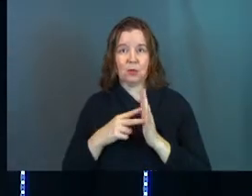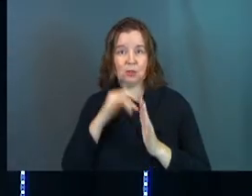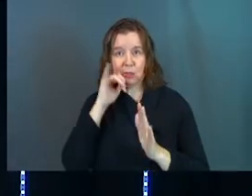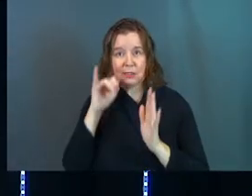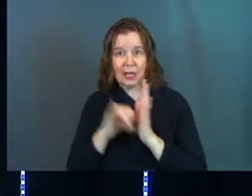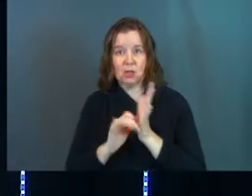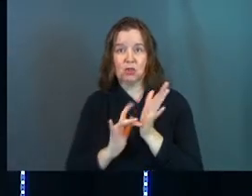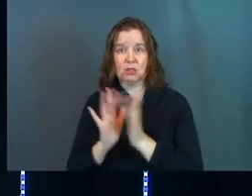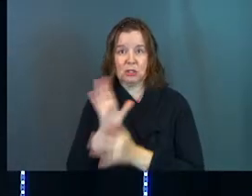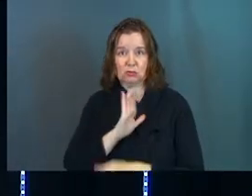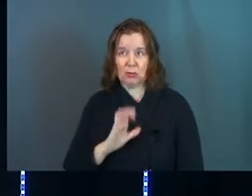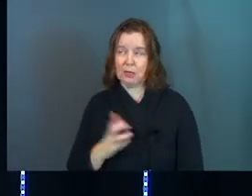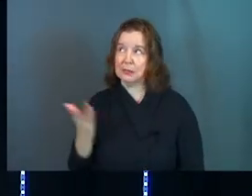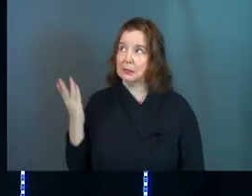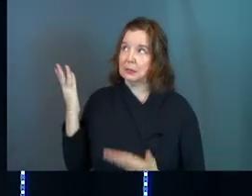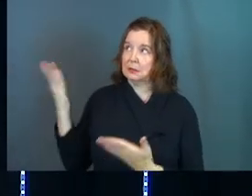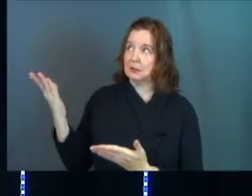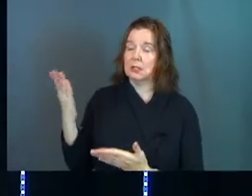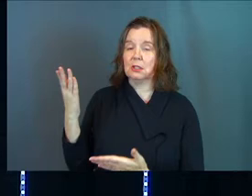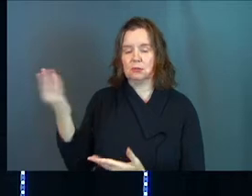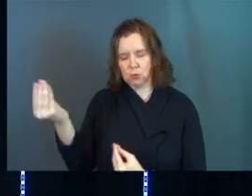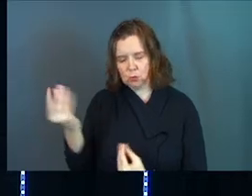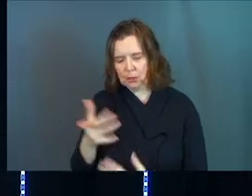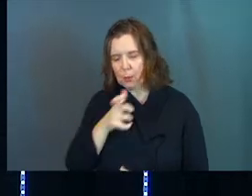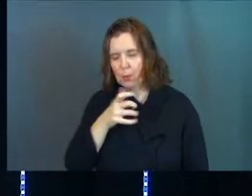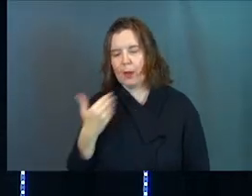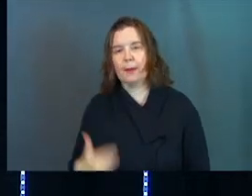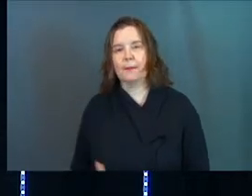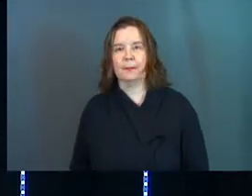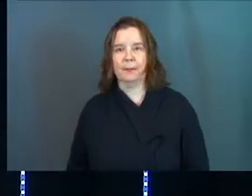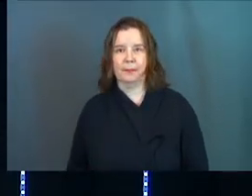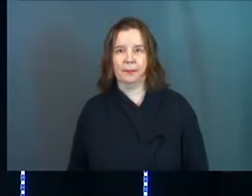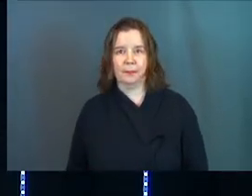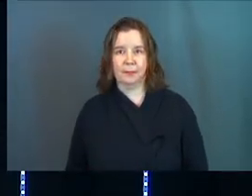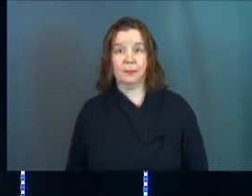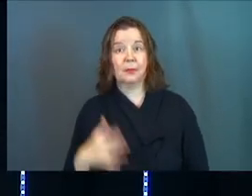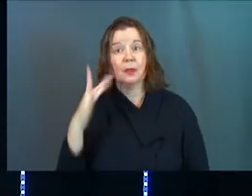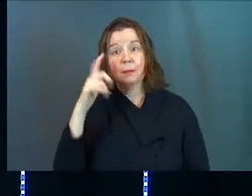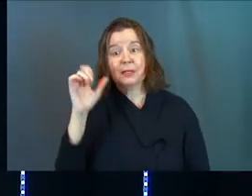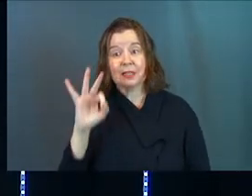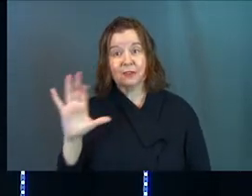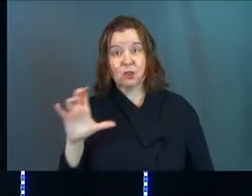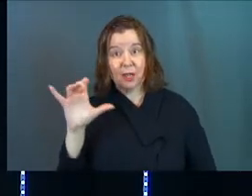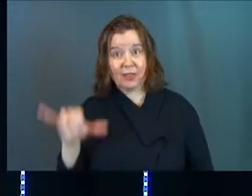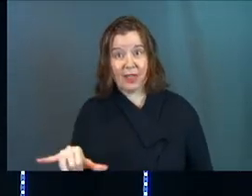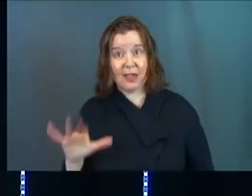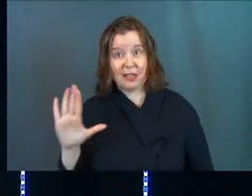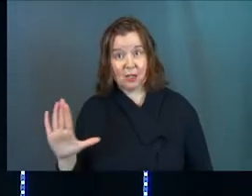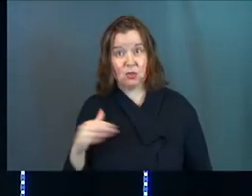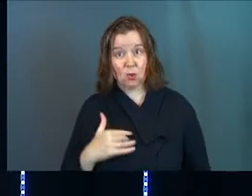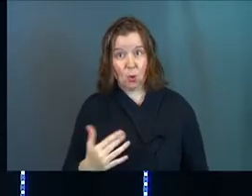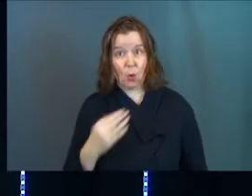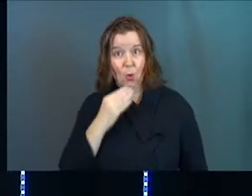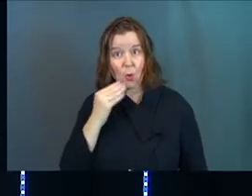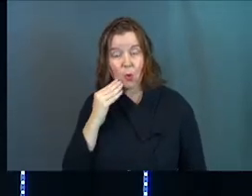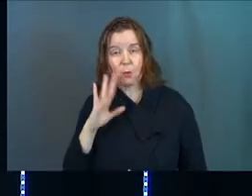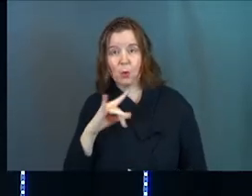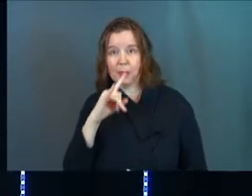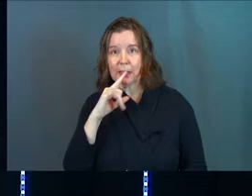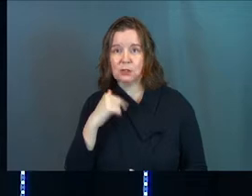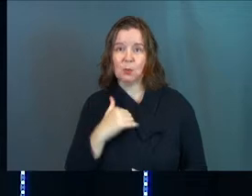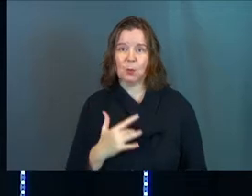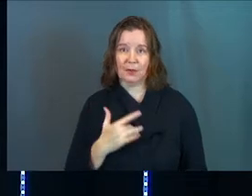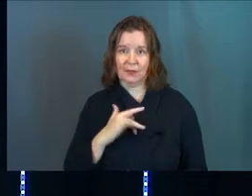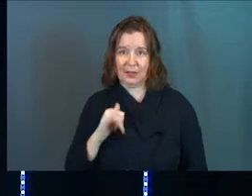and your identity to Jesus Christ and say, you tell me who I am? Because if you've done that in your home, your kids